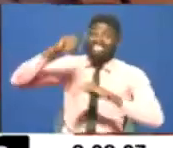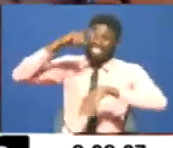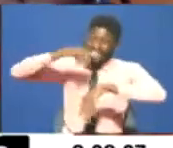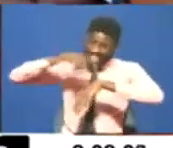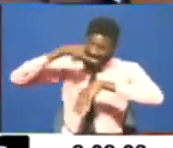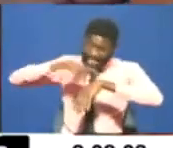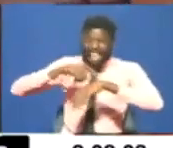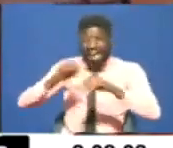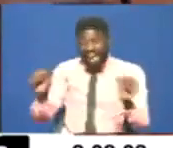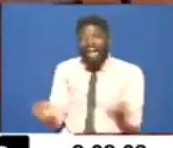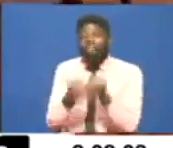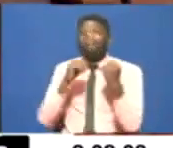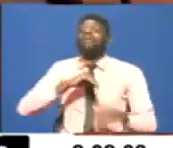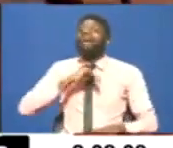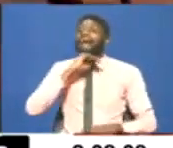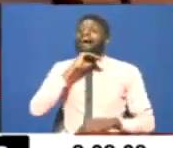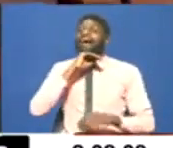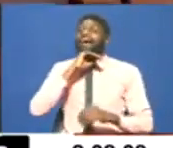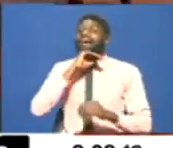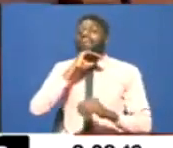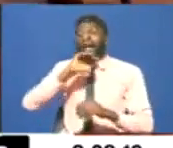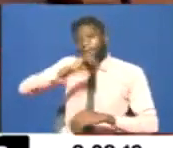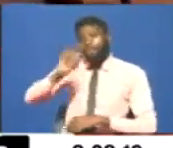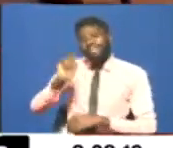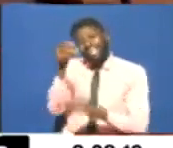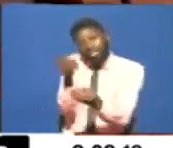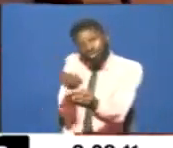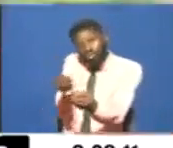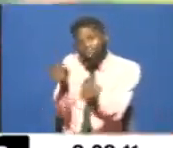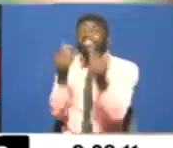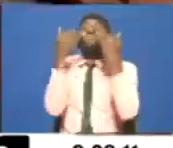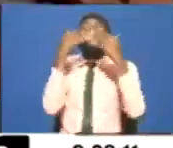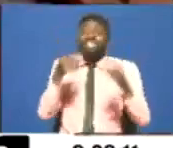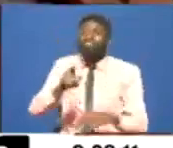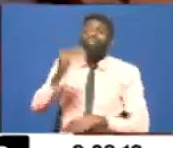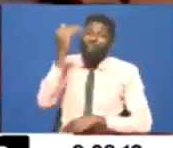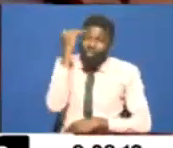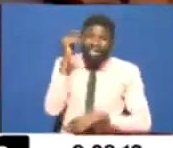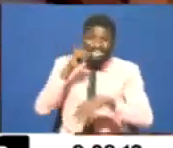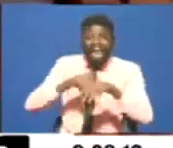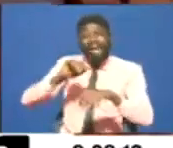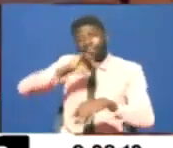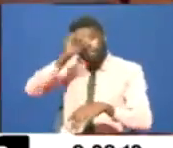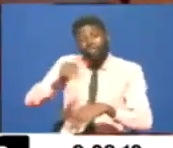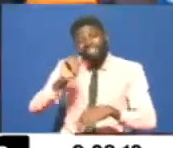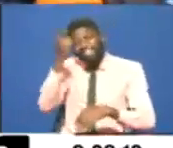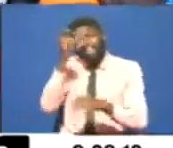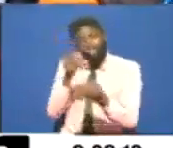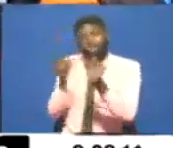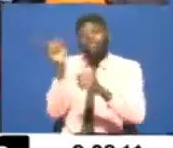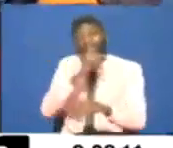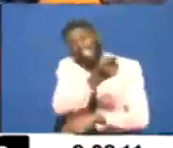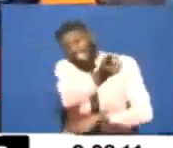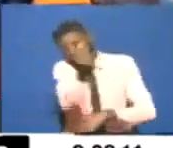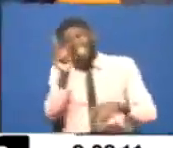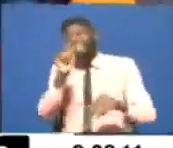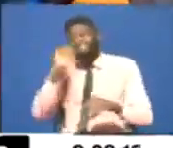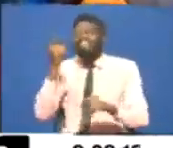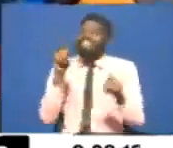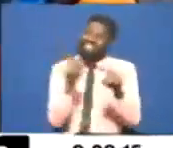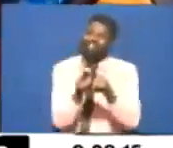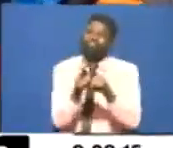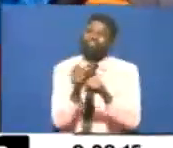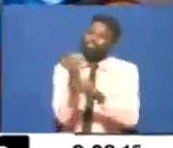mlima, munajua baba akisimama kwa mlima, hakuna kona ota moja ya Kenya ambayo hayoni.